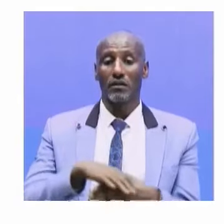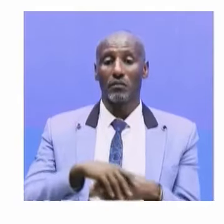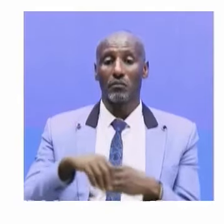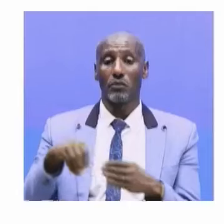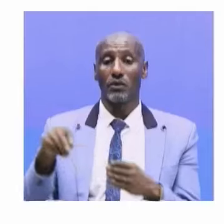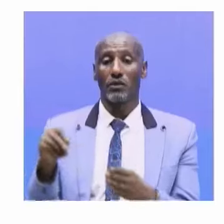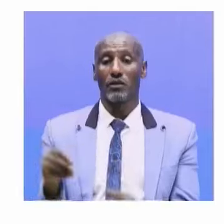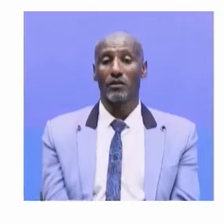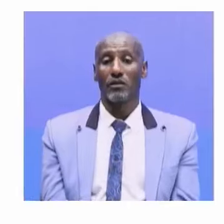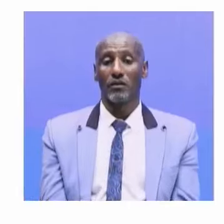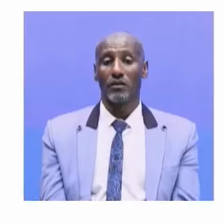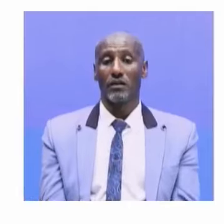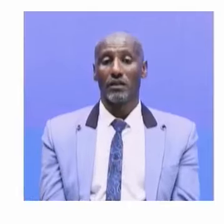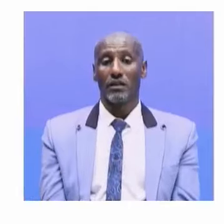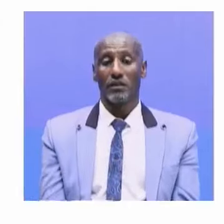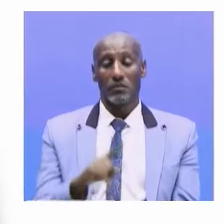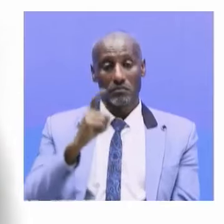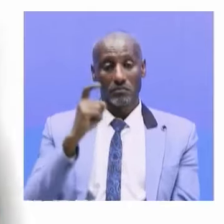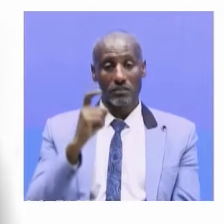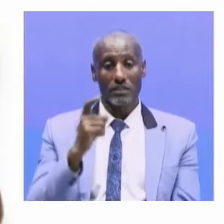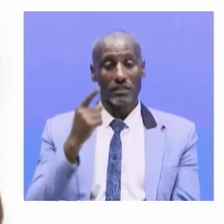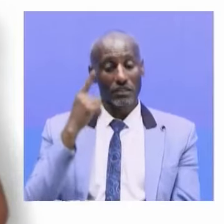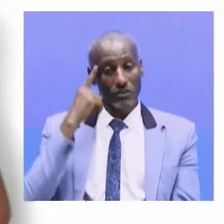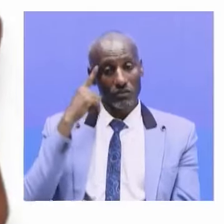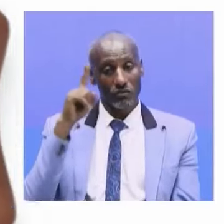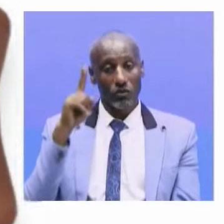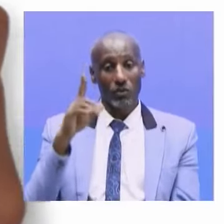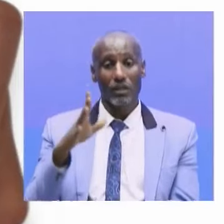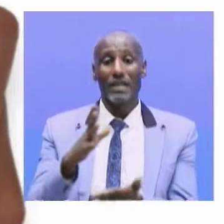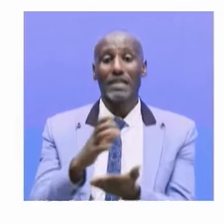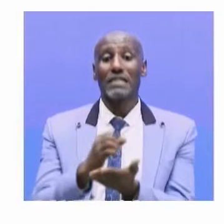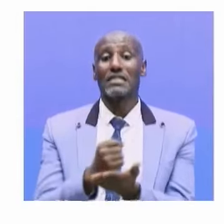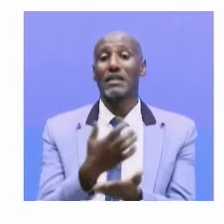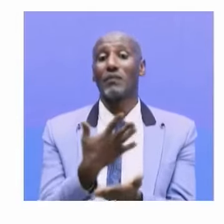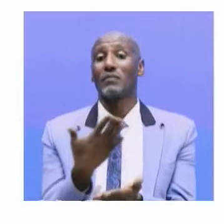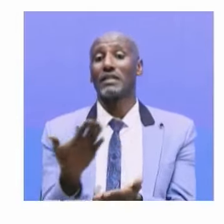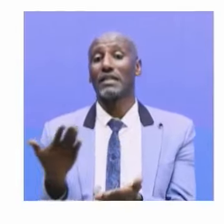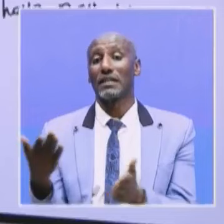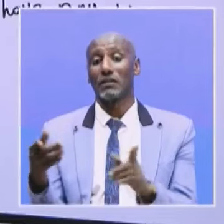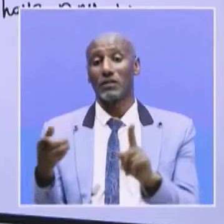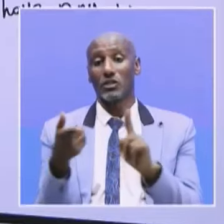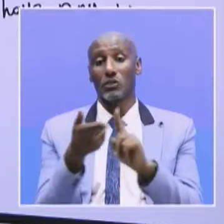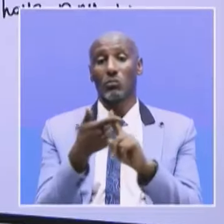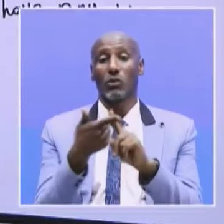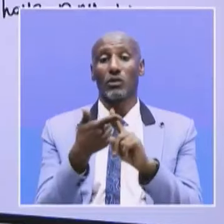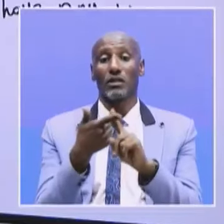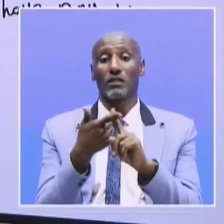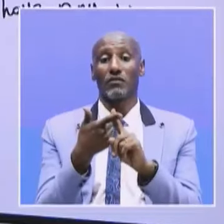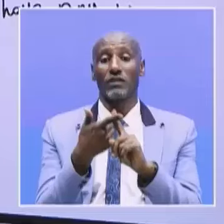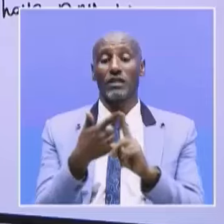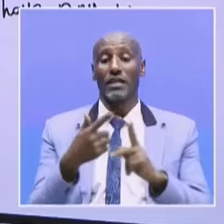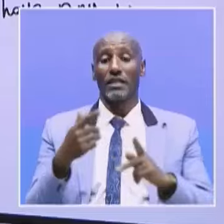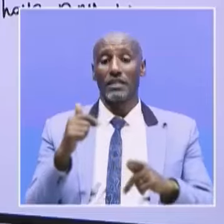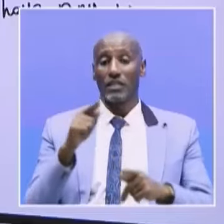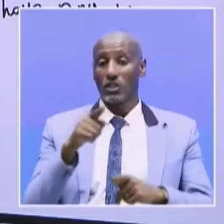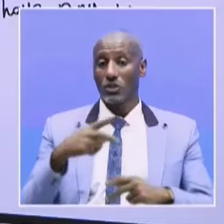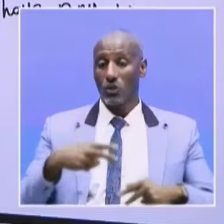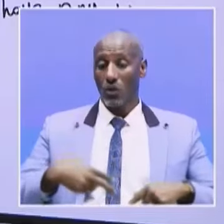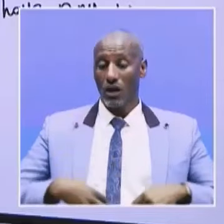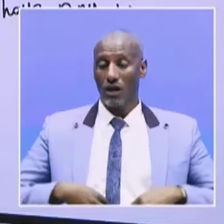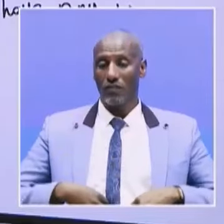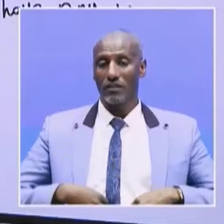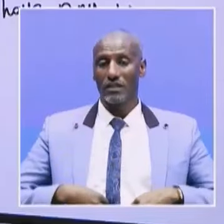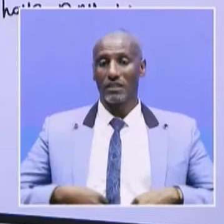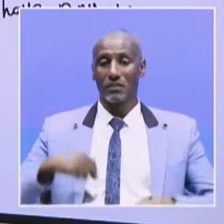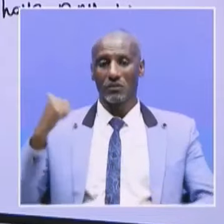So this is for something that's a positive thing. That's you have already. But when we come